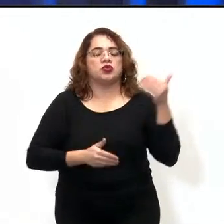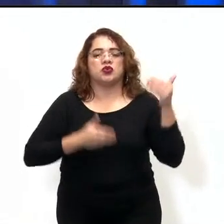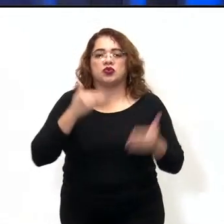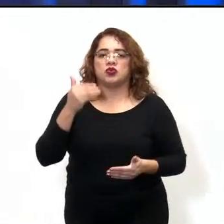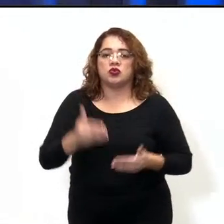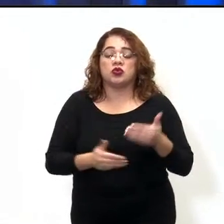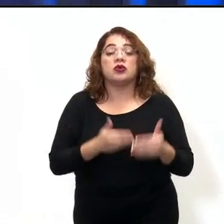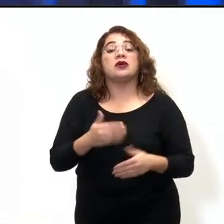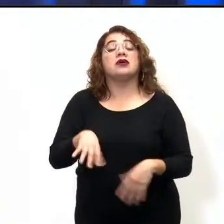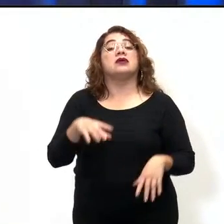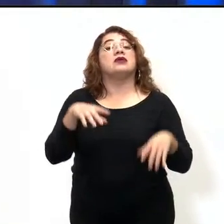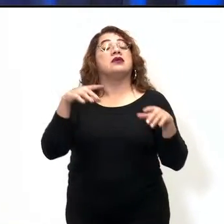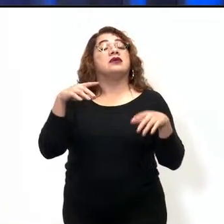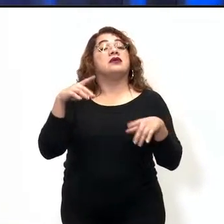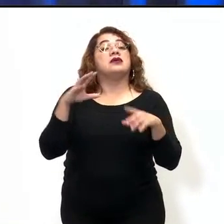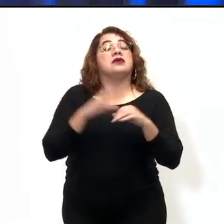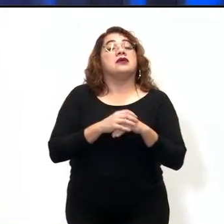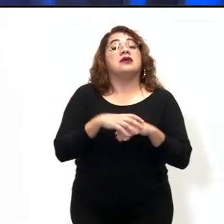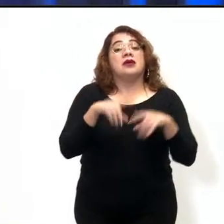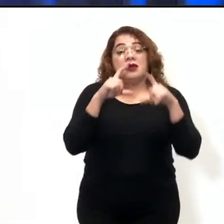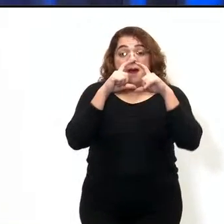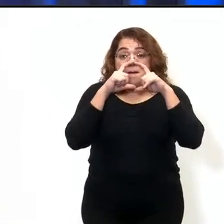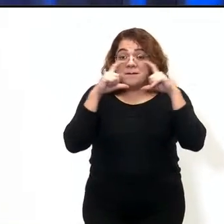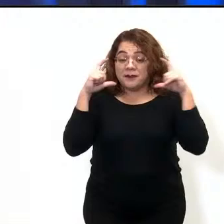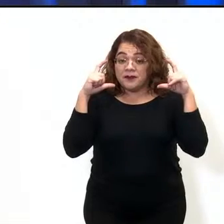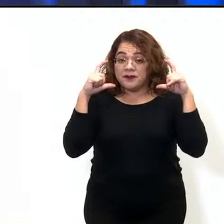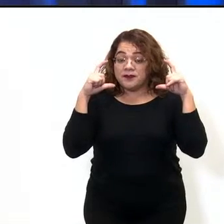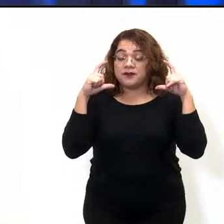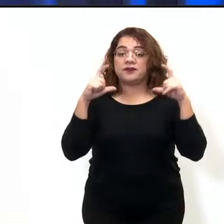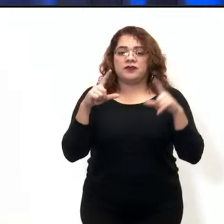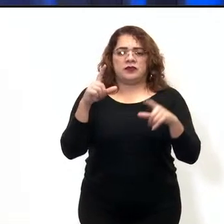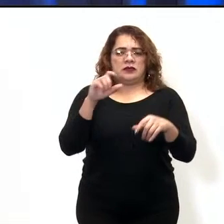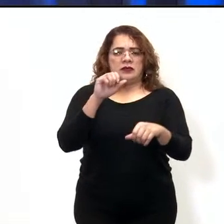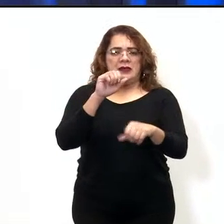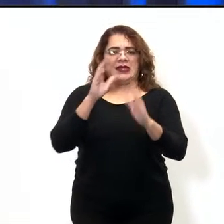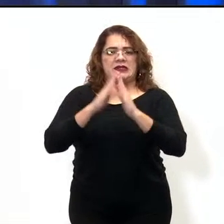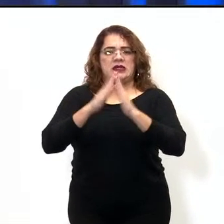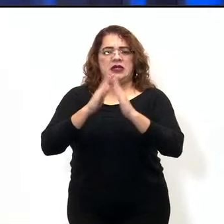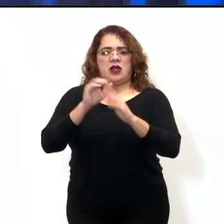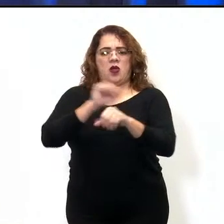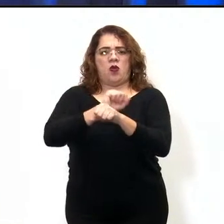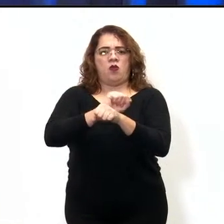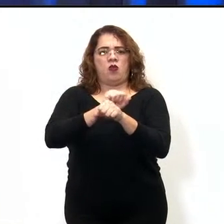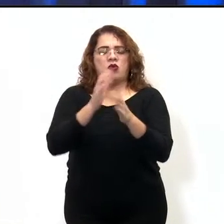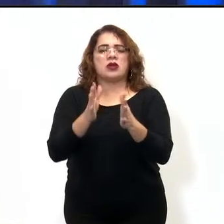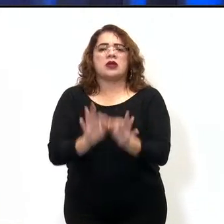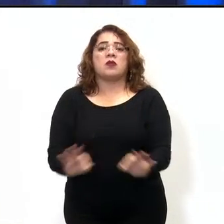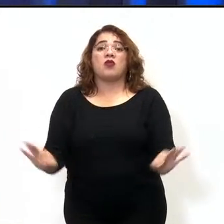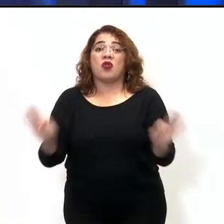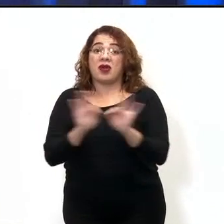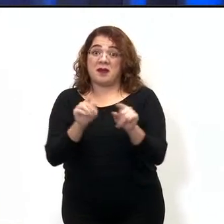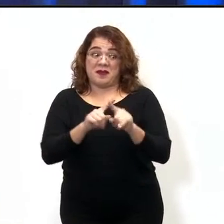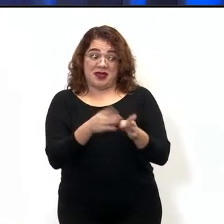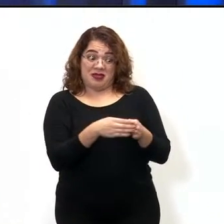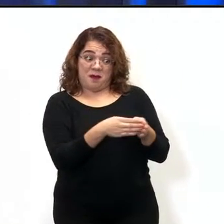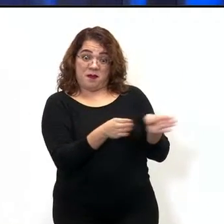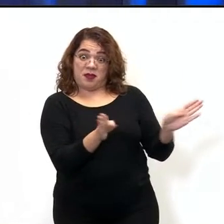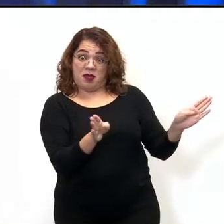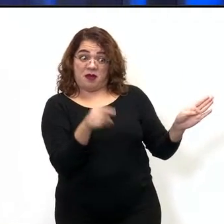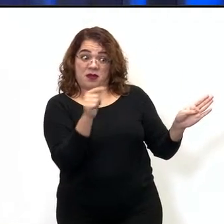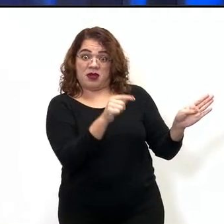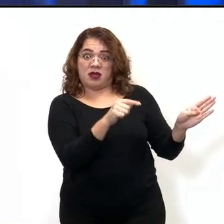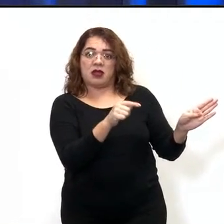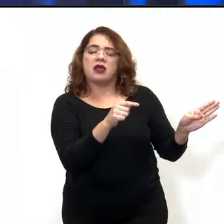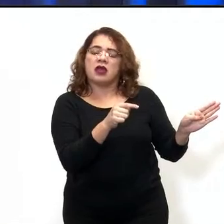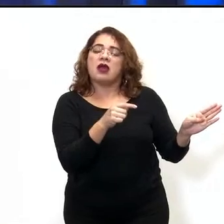think that masking among not just city employees, but amongst the public is actually probably better today than it's